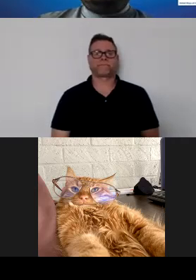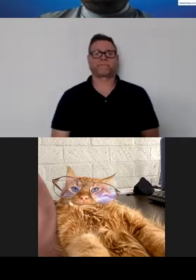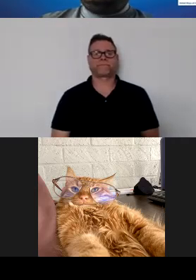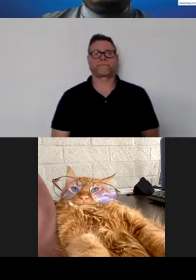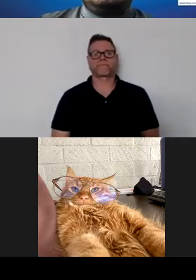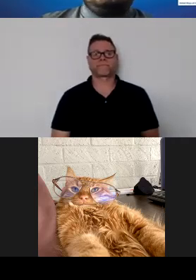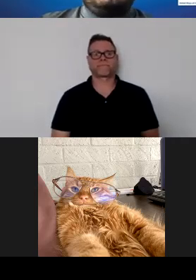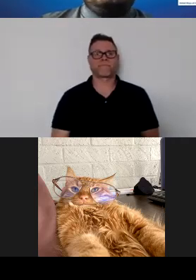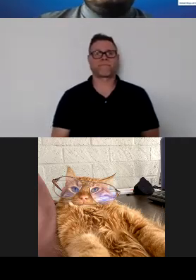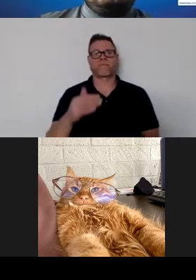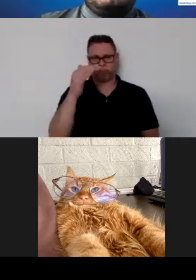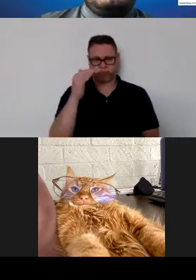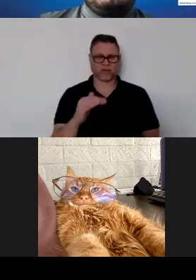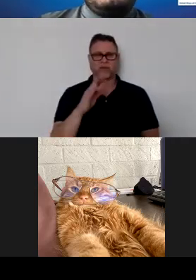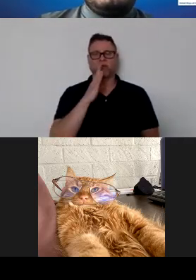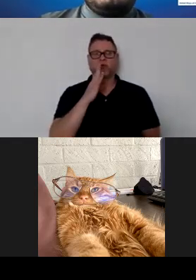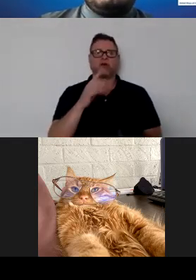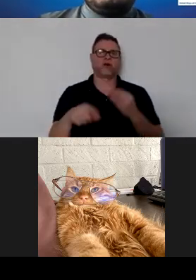And next, we'll talk about